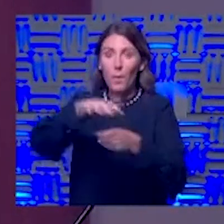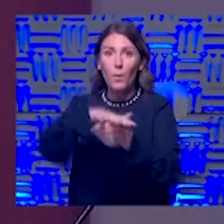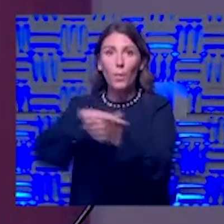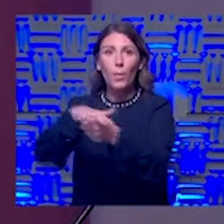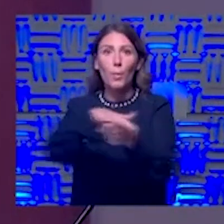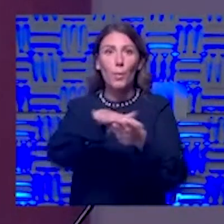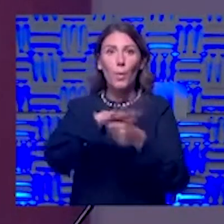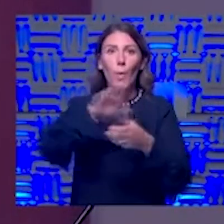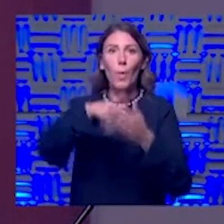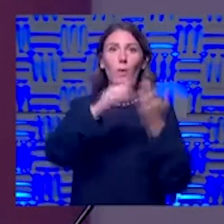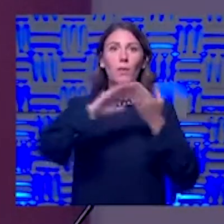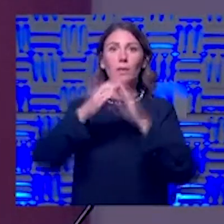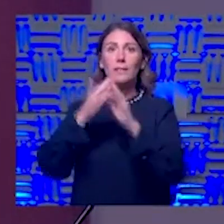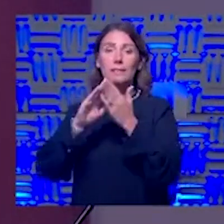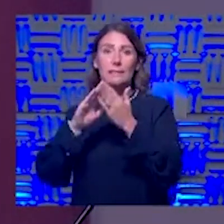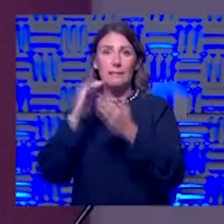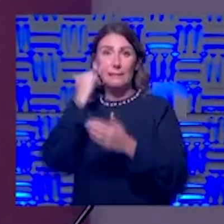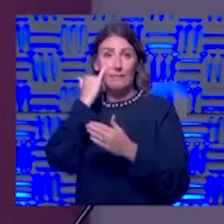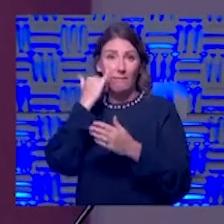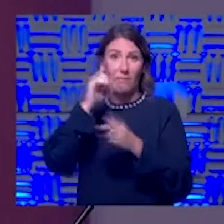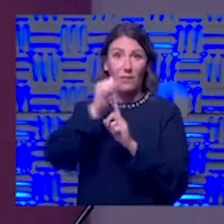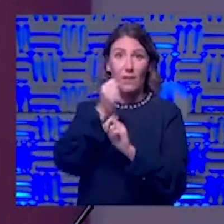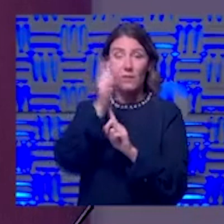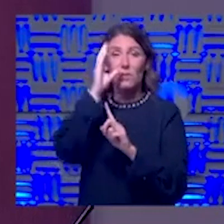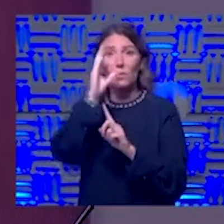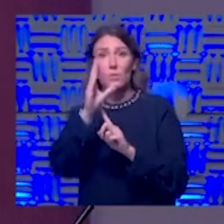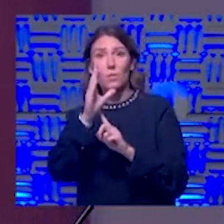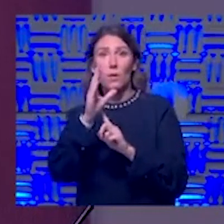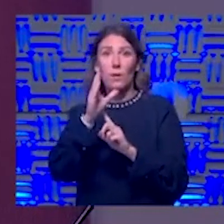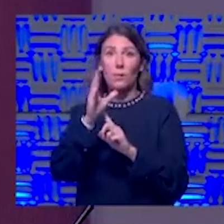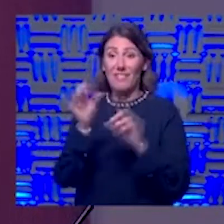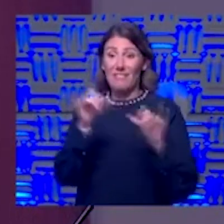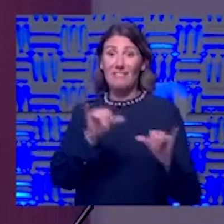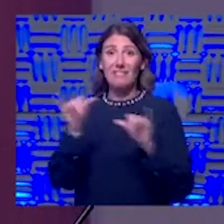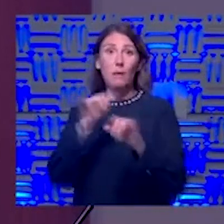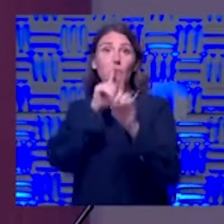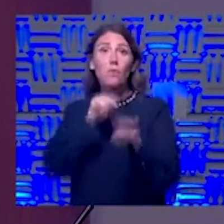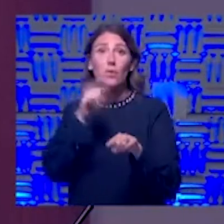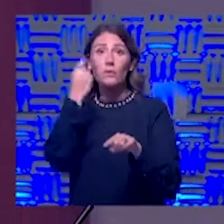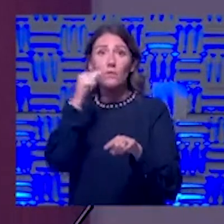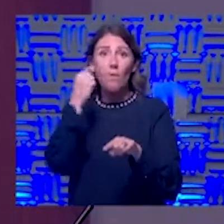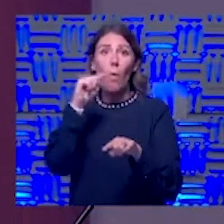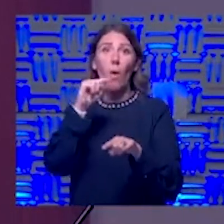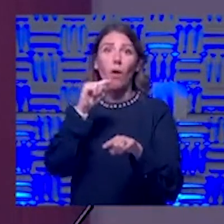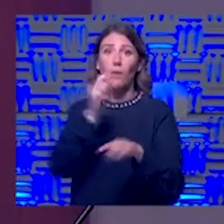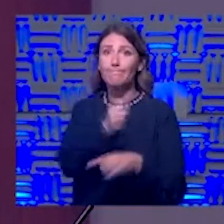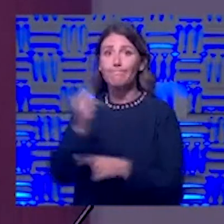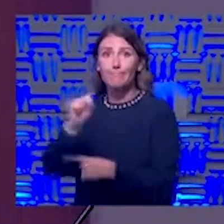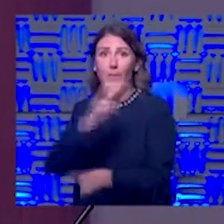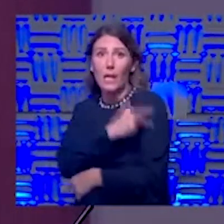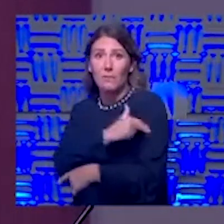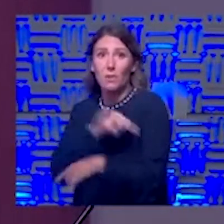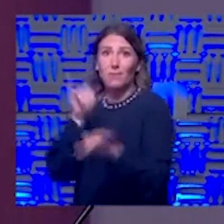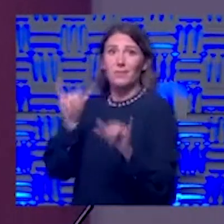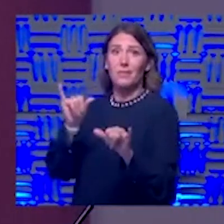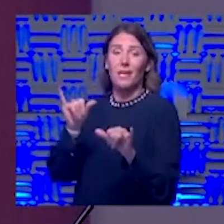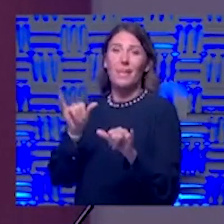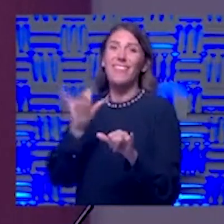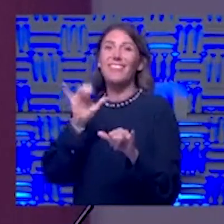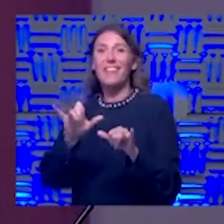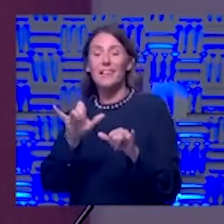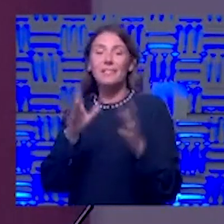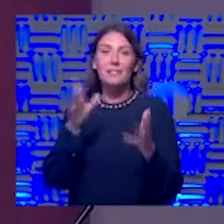if those cases will result in the same number of hospitalizations per case, or the same rate of hospitalization that we did early on. So that is yet to